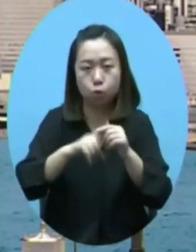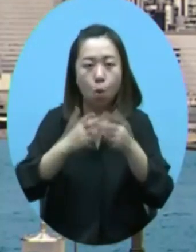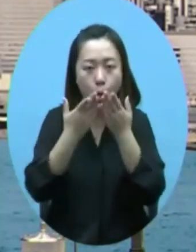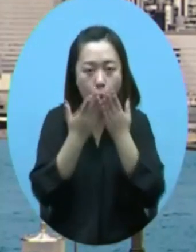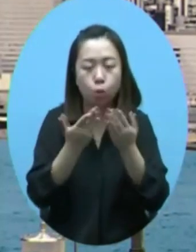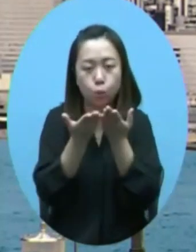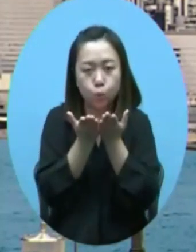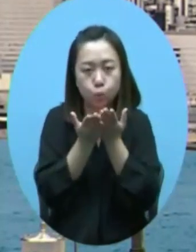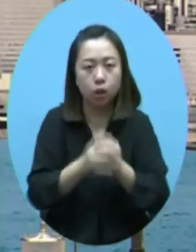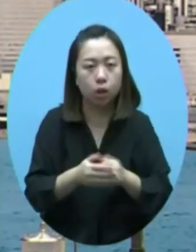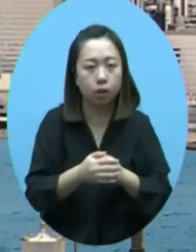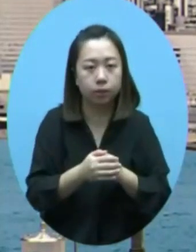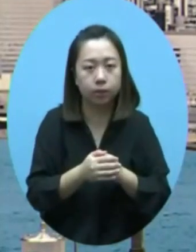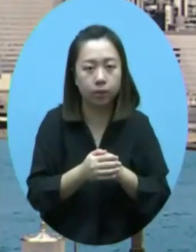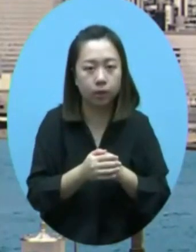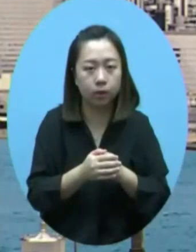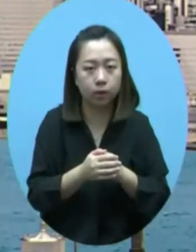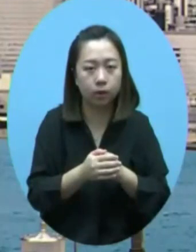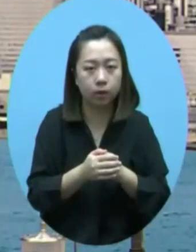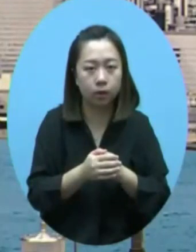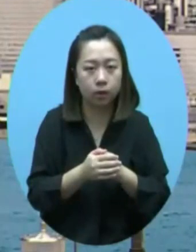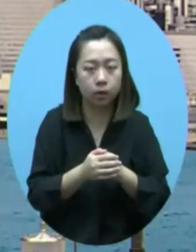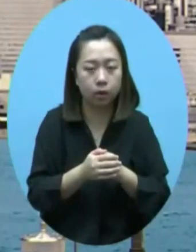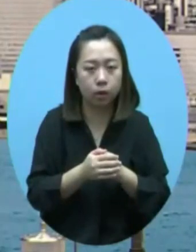She studies at Tet Mong School,